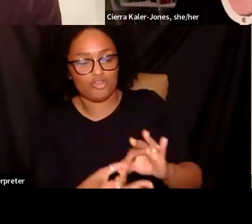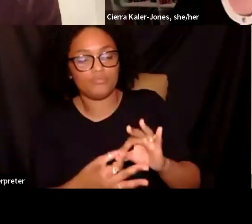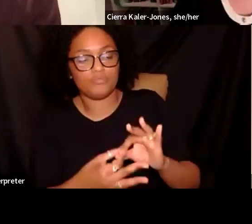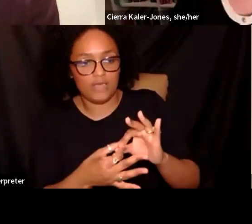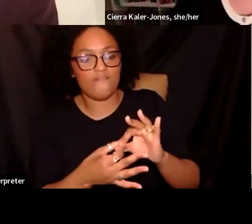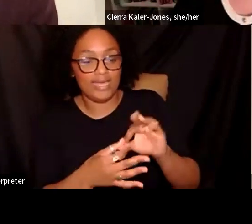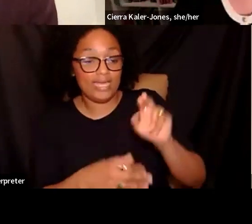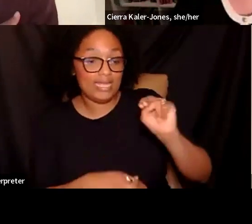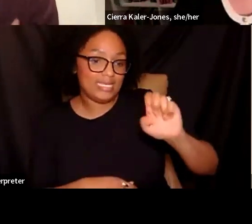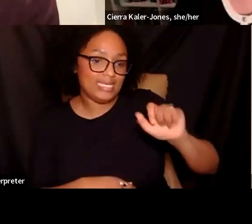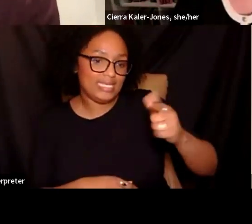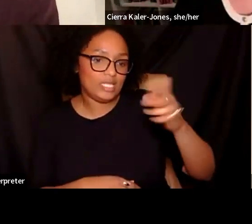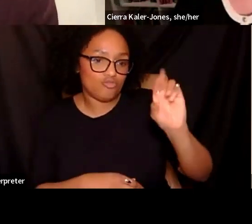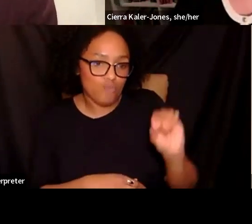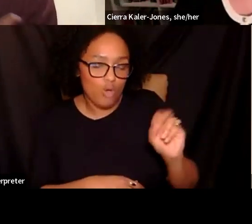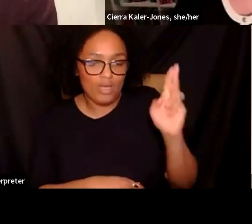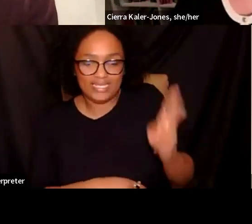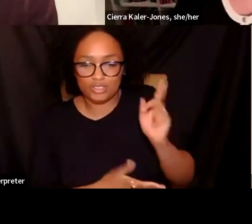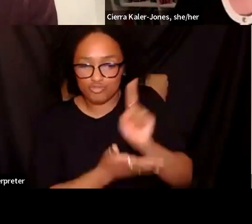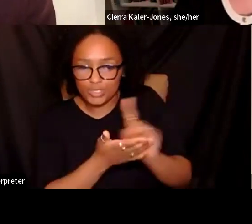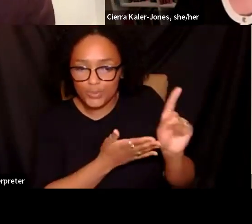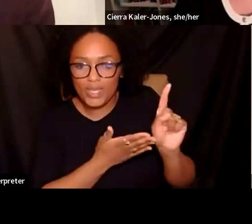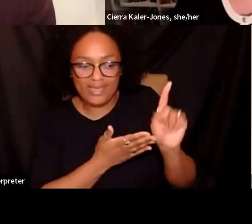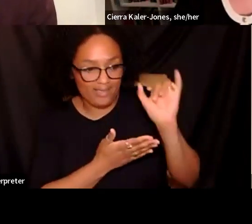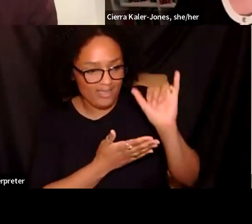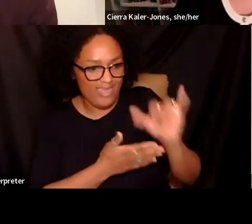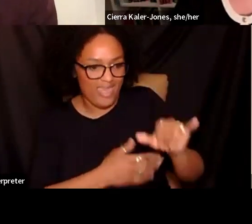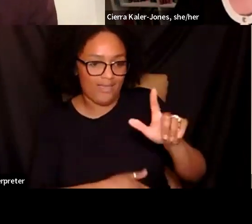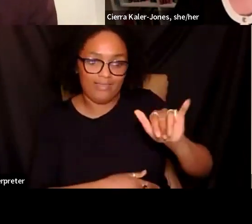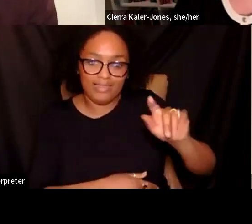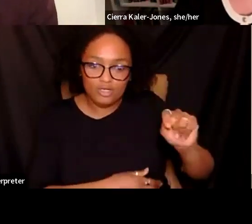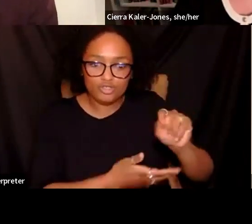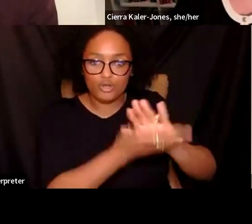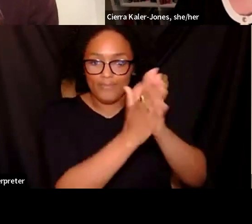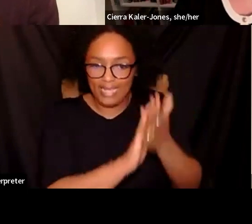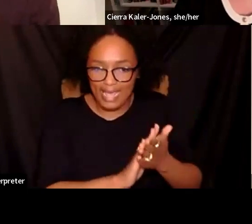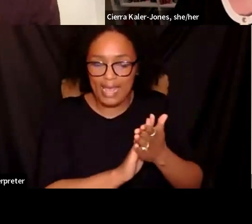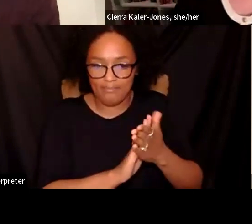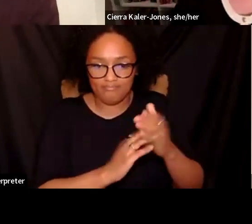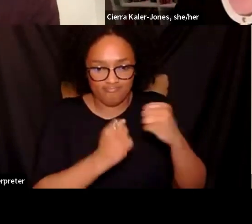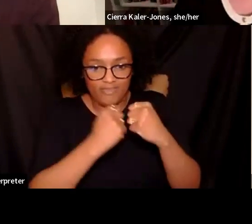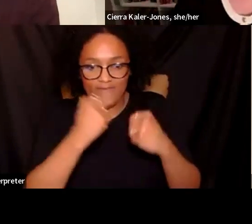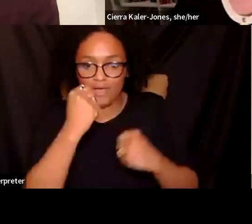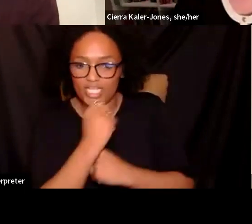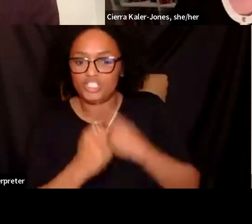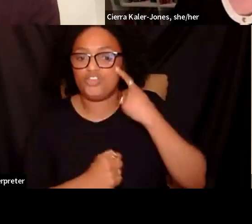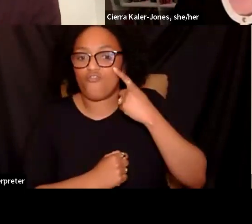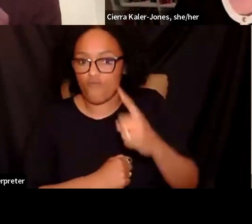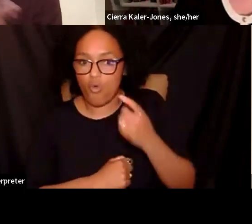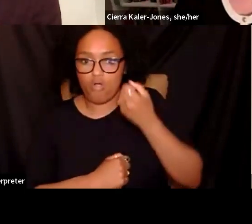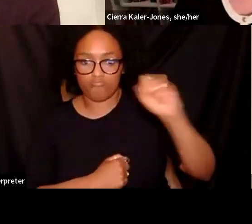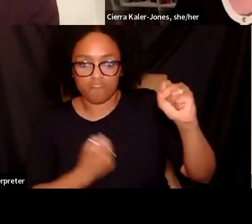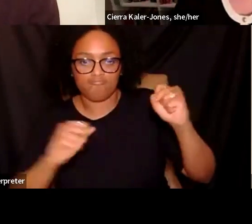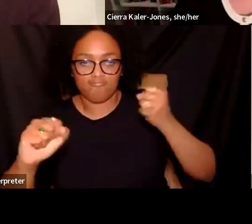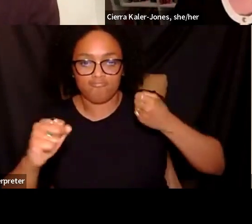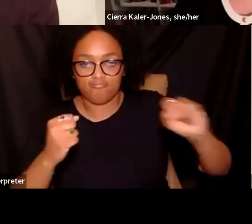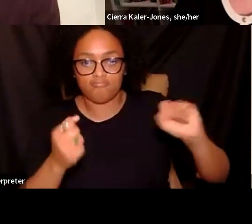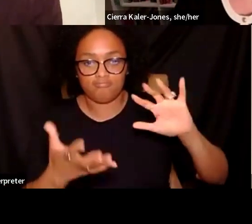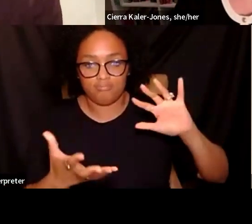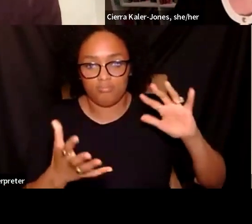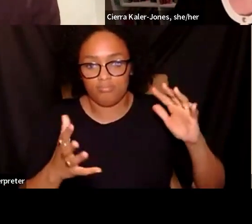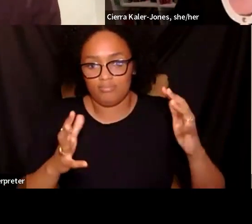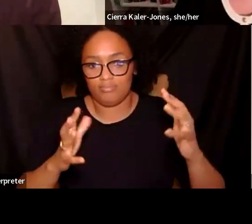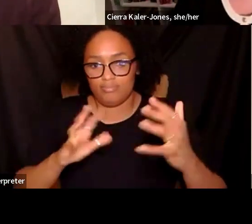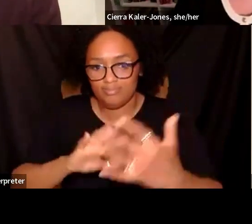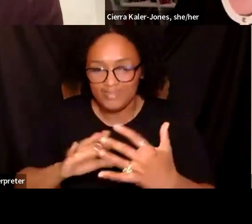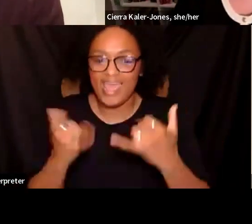of Negro History Week and the literature that became the basis for it. And the organizing that went into that, and that evolved into something that we